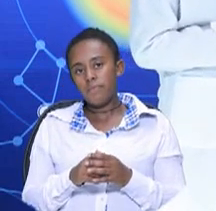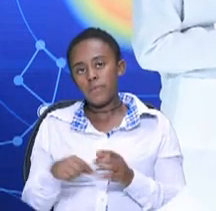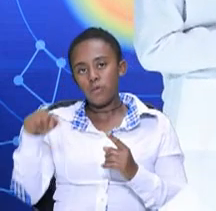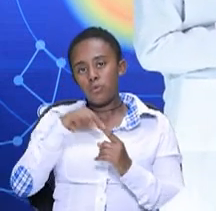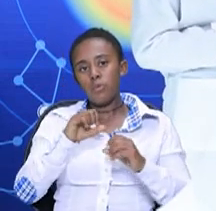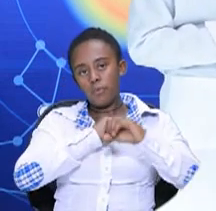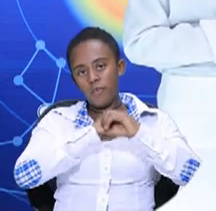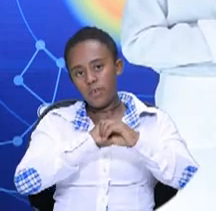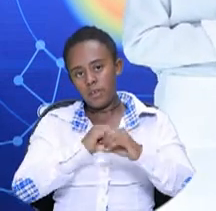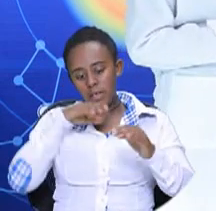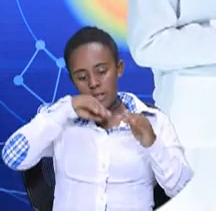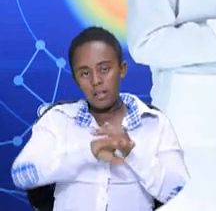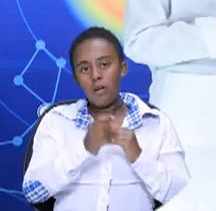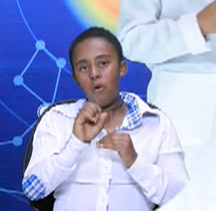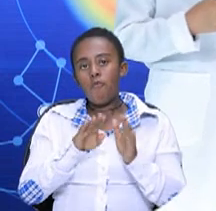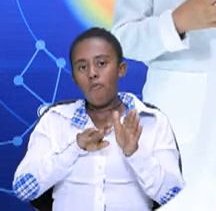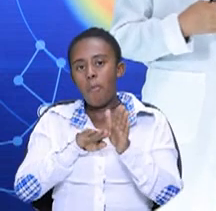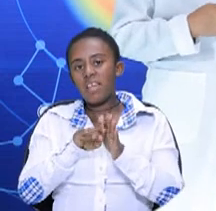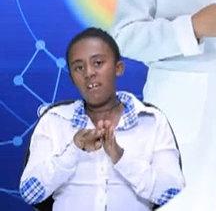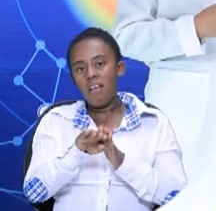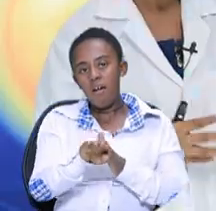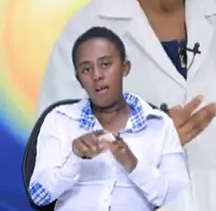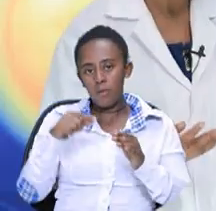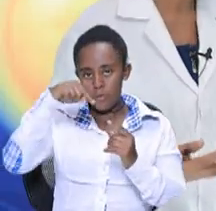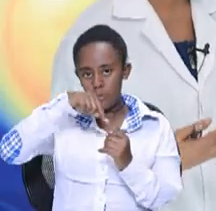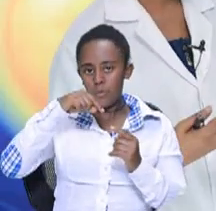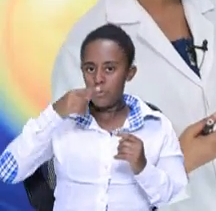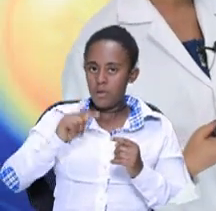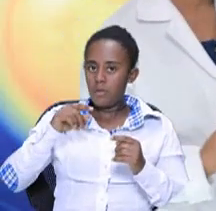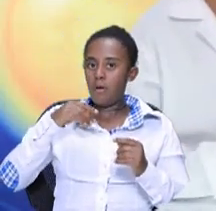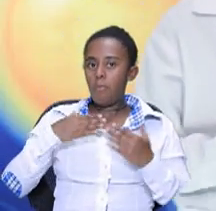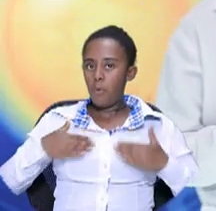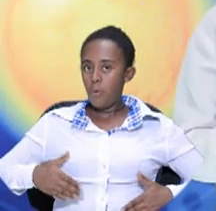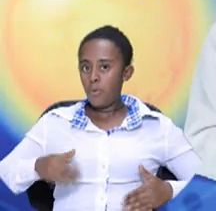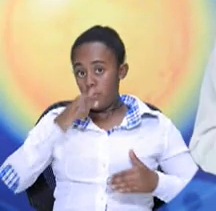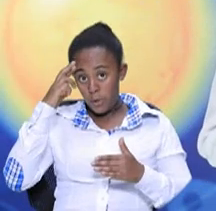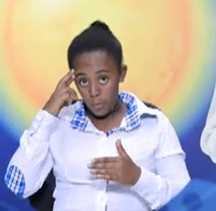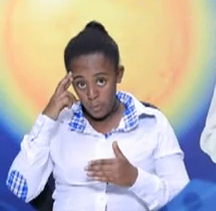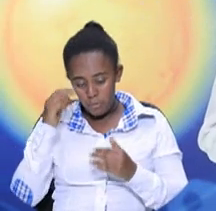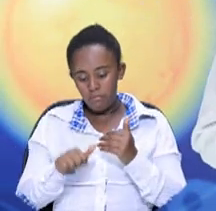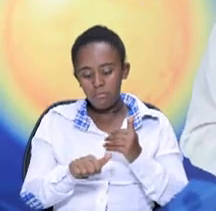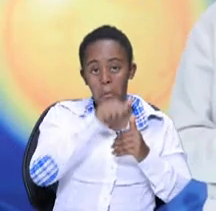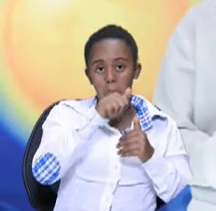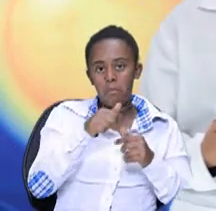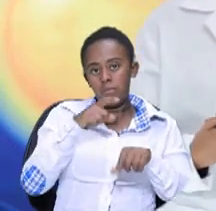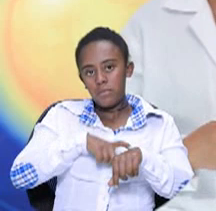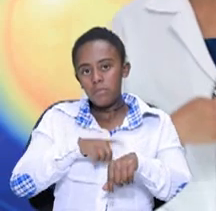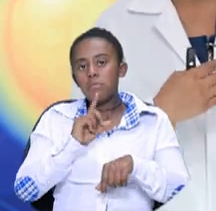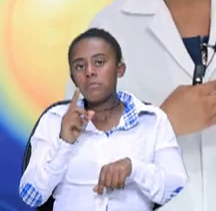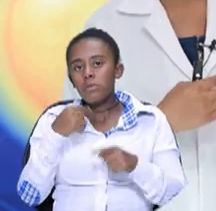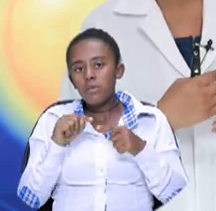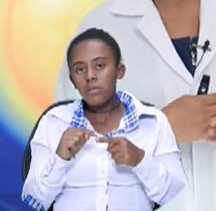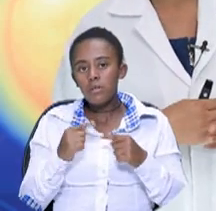to prevent entry of bacteria to the body. Why? Because at the time of injury, what will